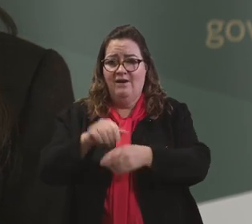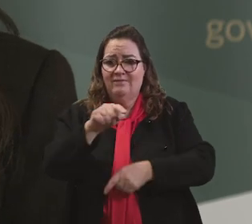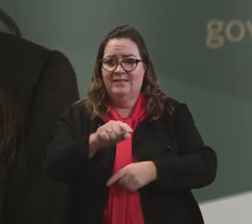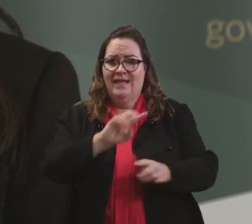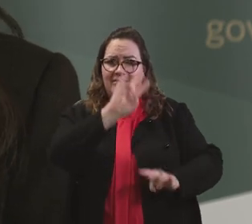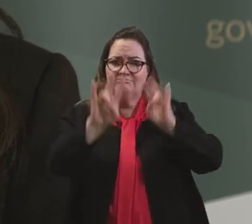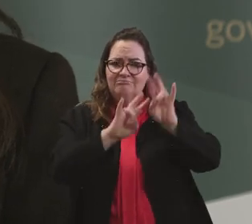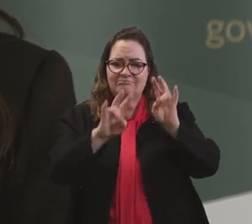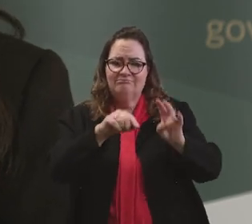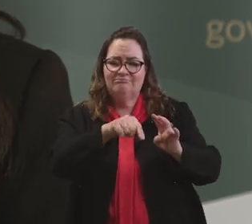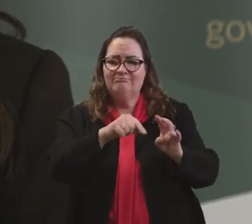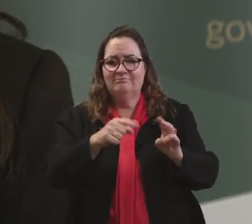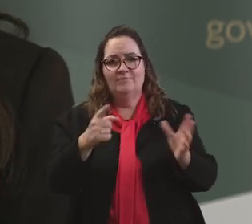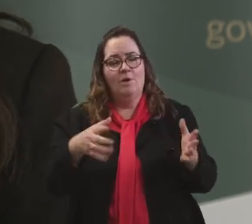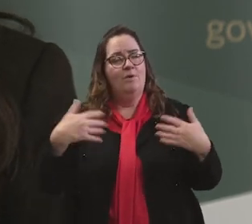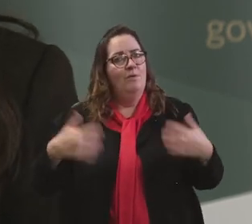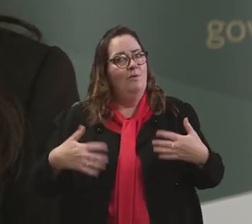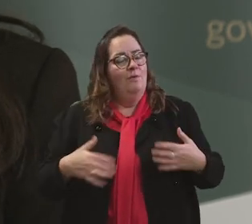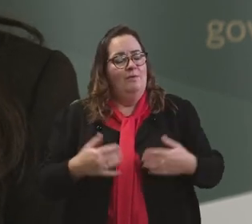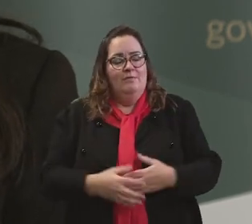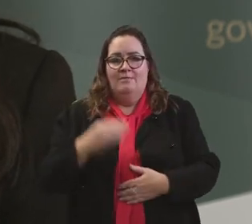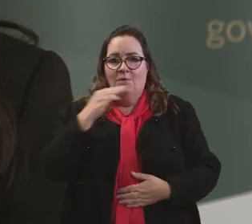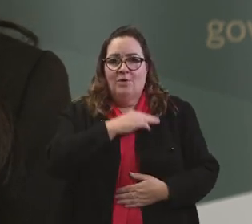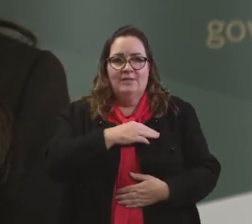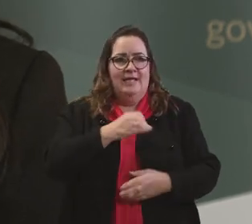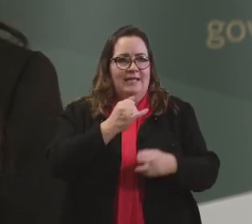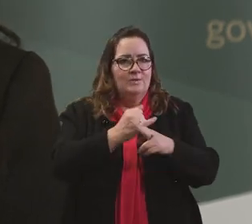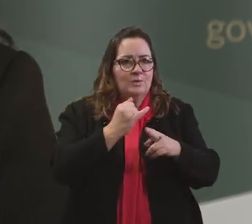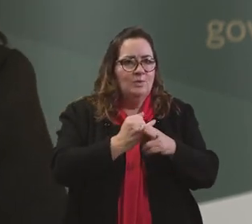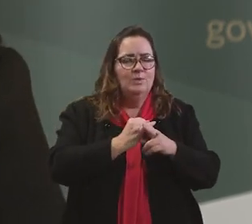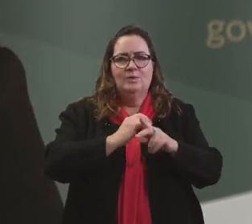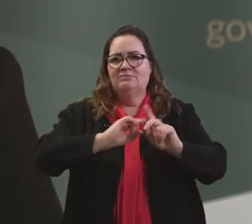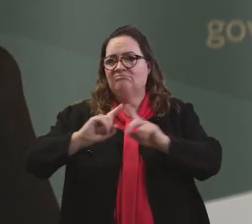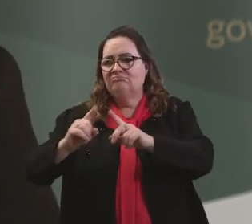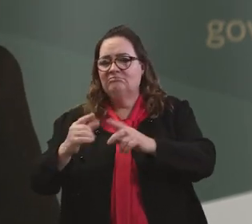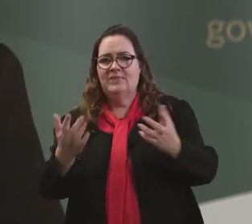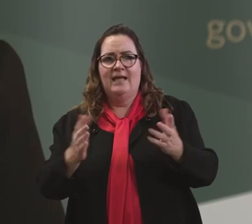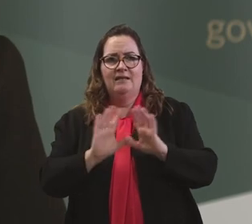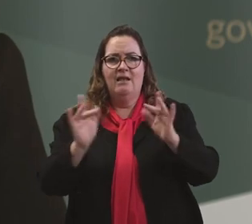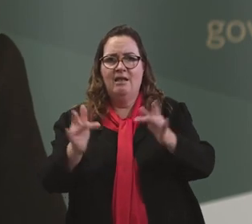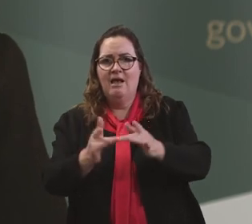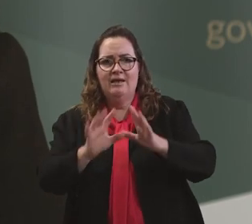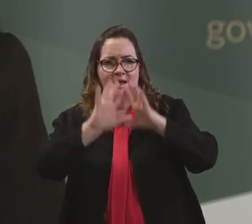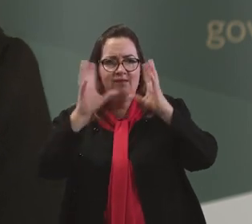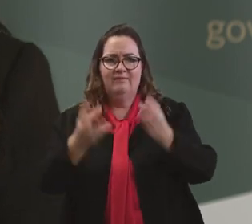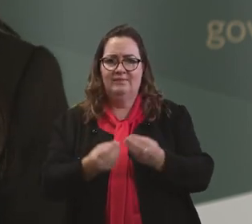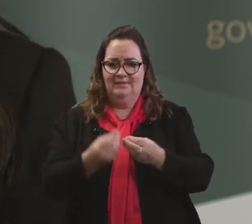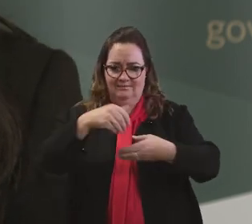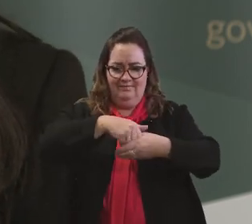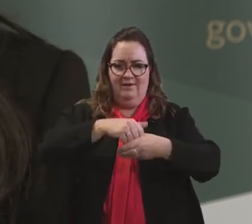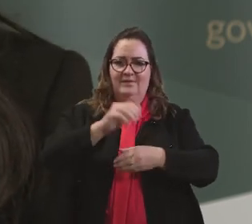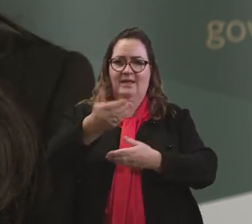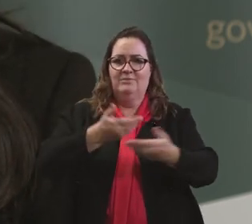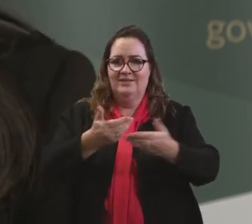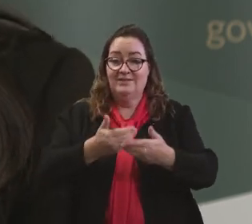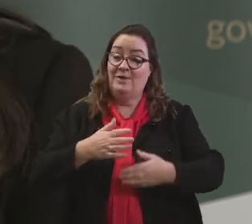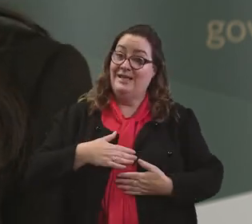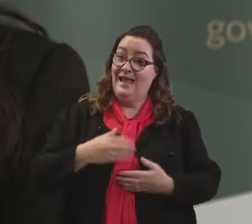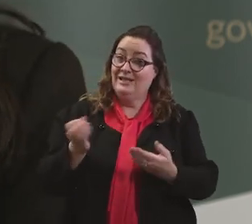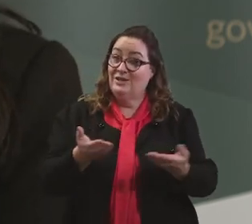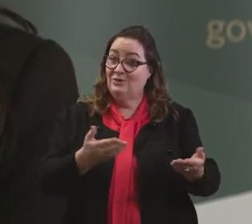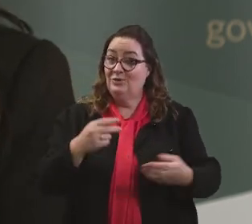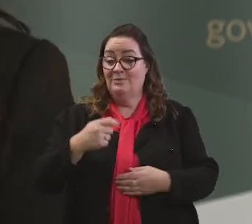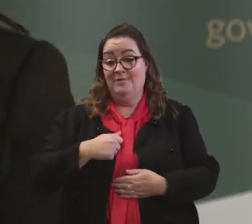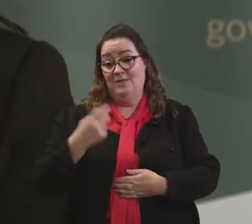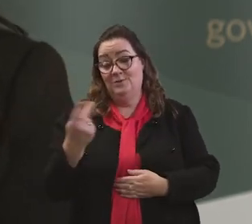much work went into this to make this happen, by schools and by young people online. So I'd like to introduce my two co-hosts for